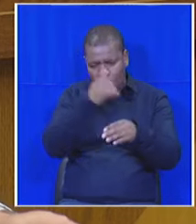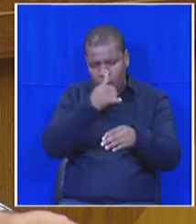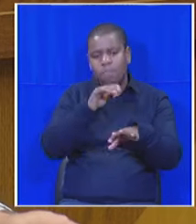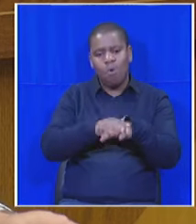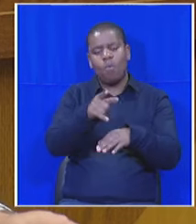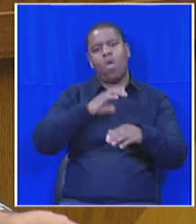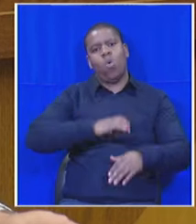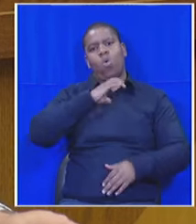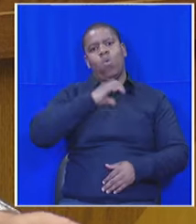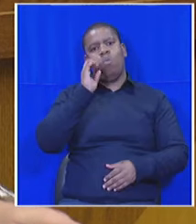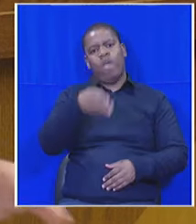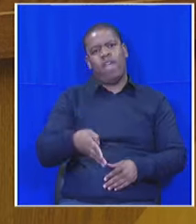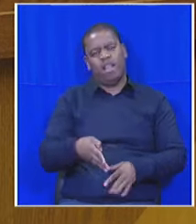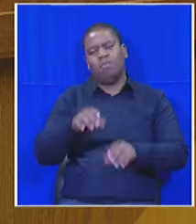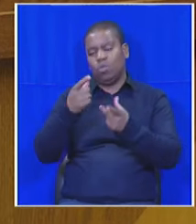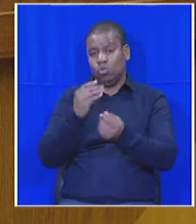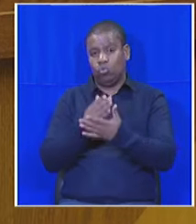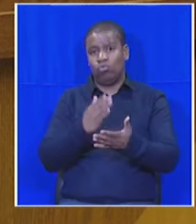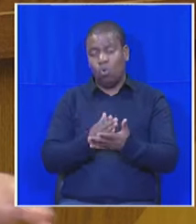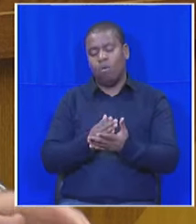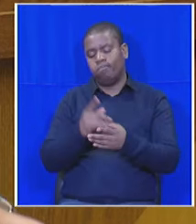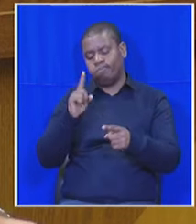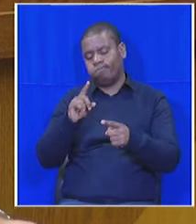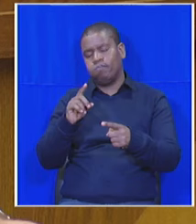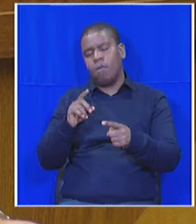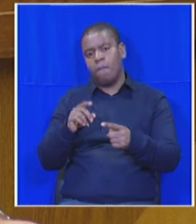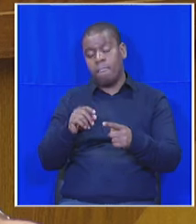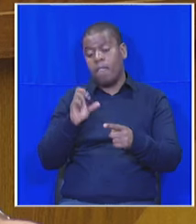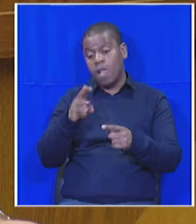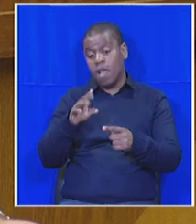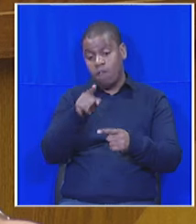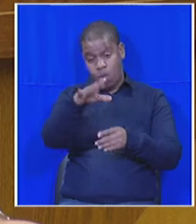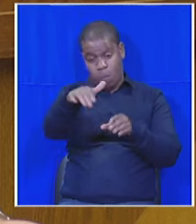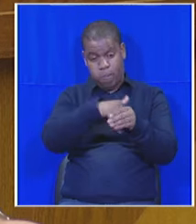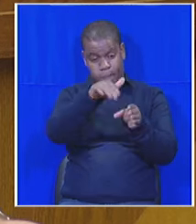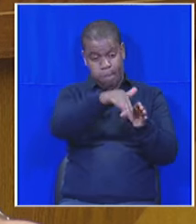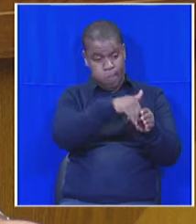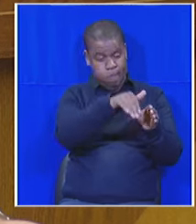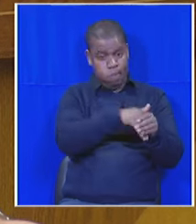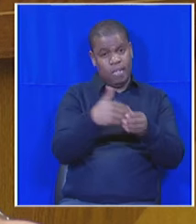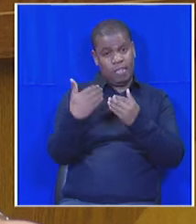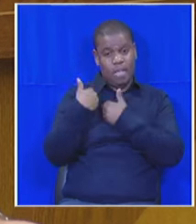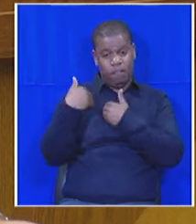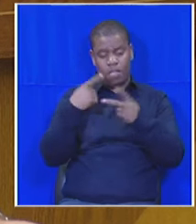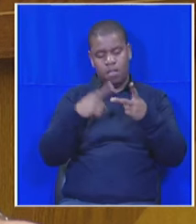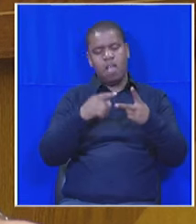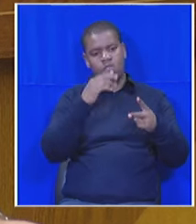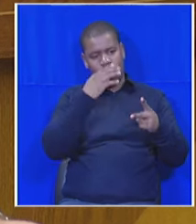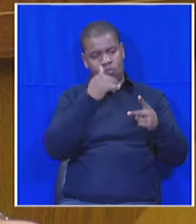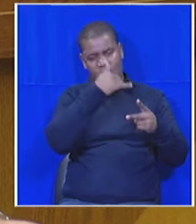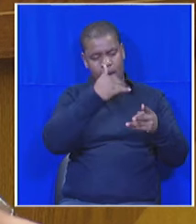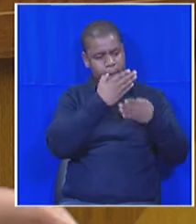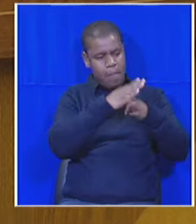effective fighting of crime can only be achieved by effective community participation in safety and crime prevention. The